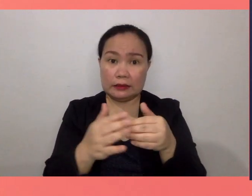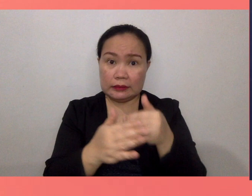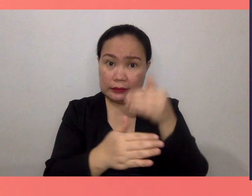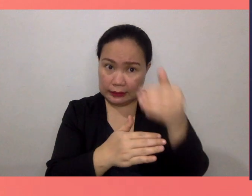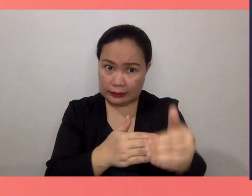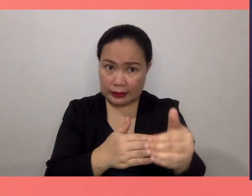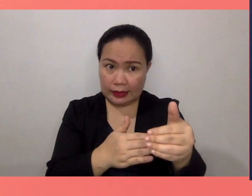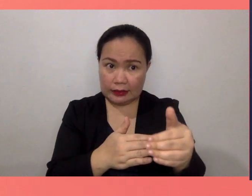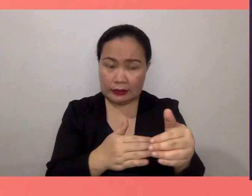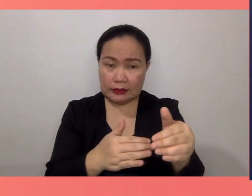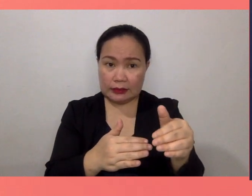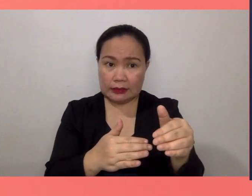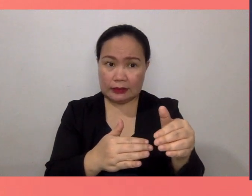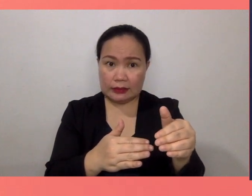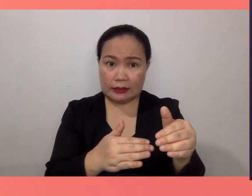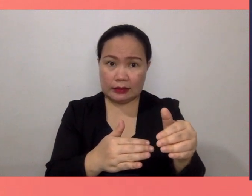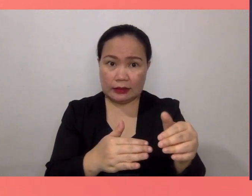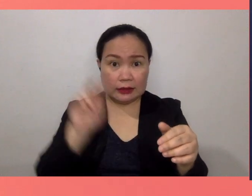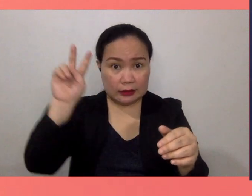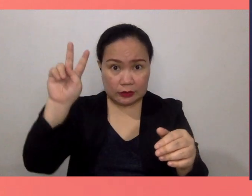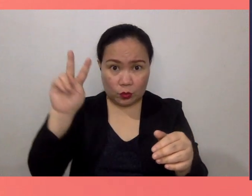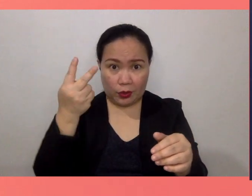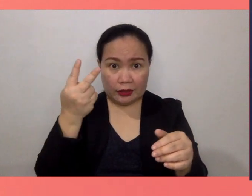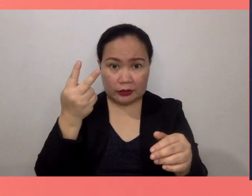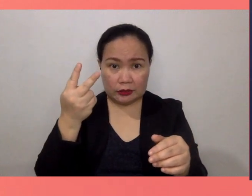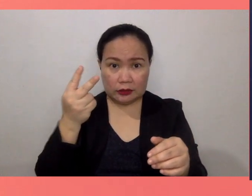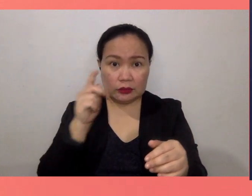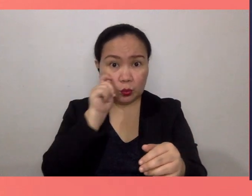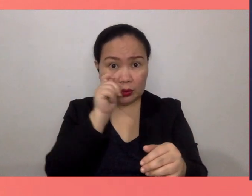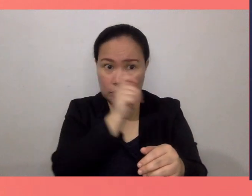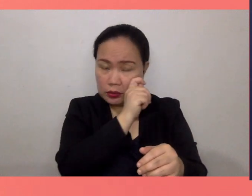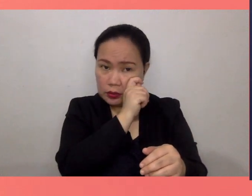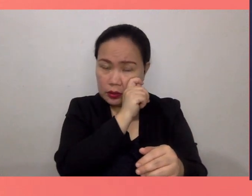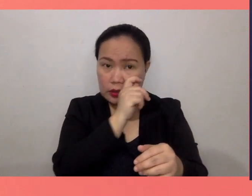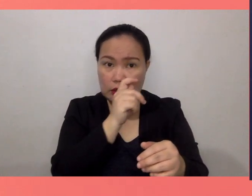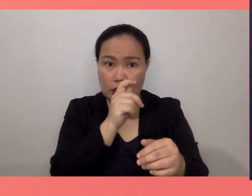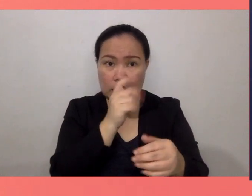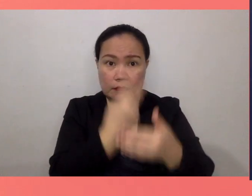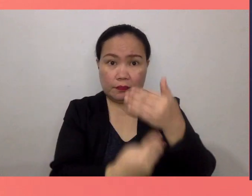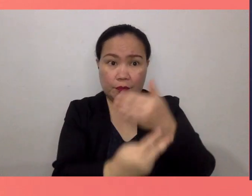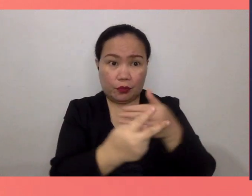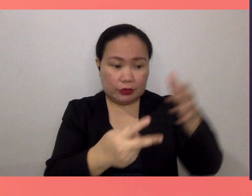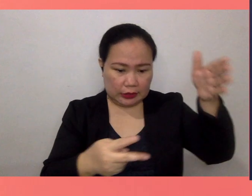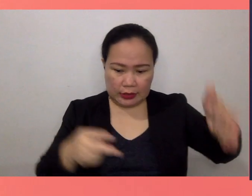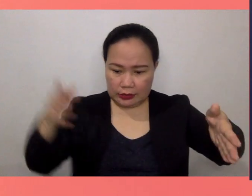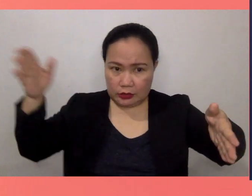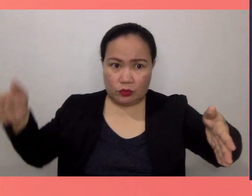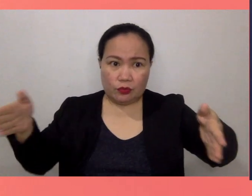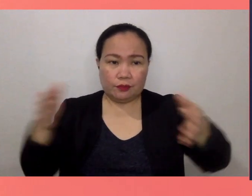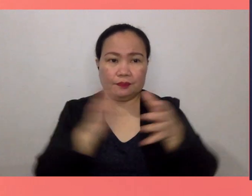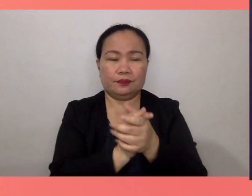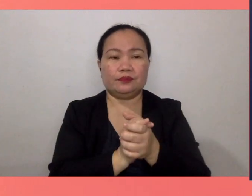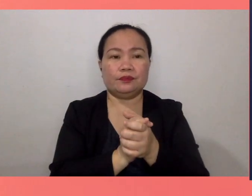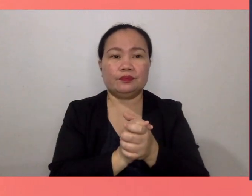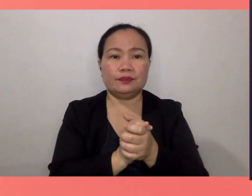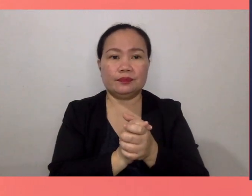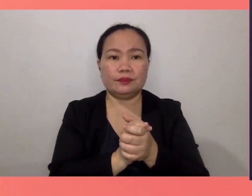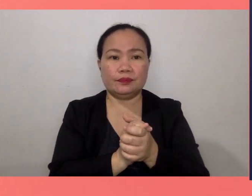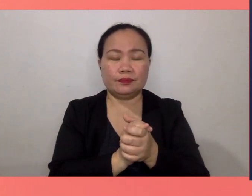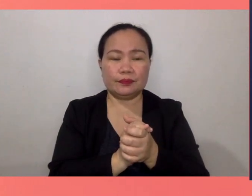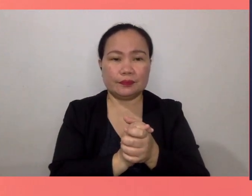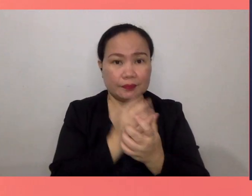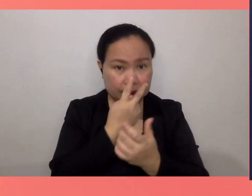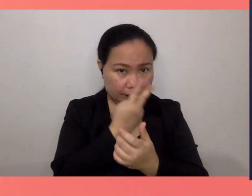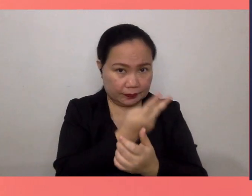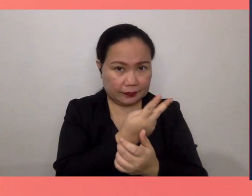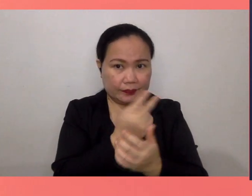side of the equation. Bakit i-square natin? Kasi yung index niya 2. Okay. Kaya i-square natin both side of